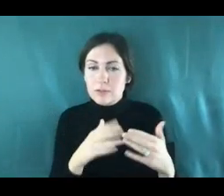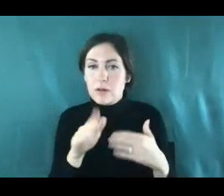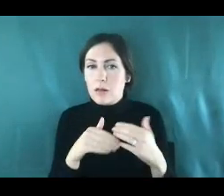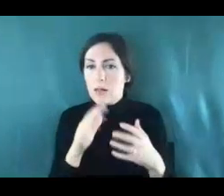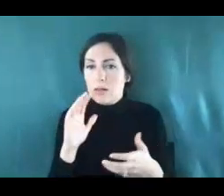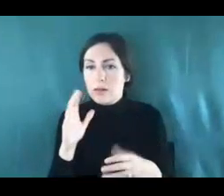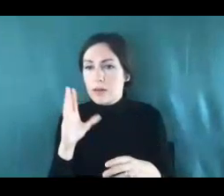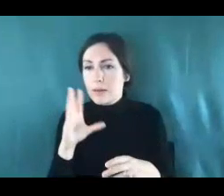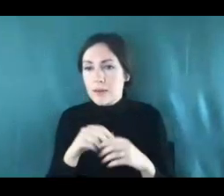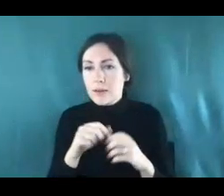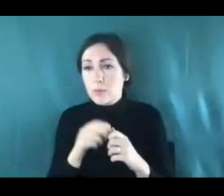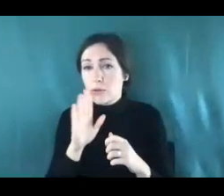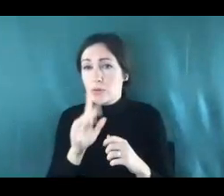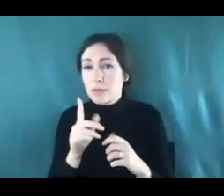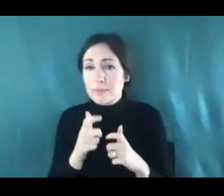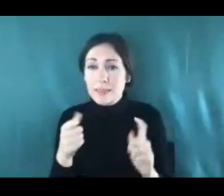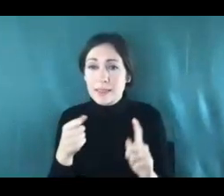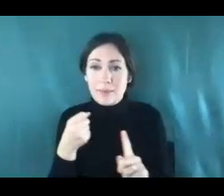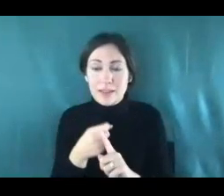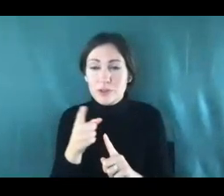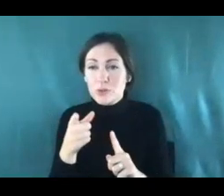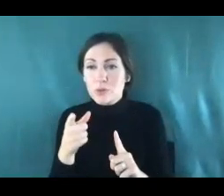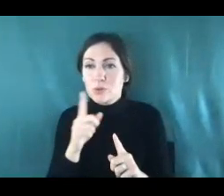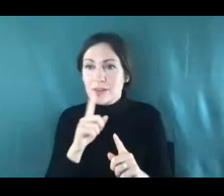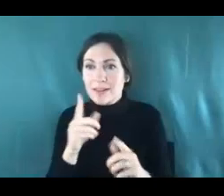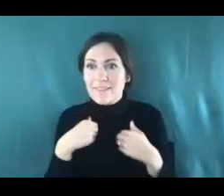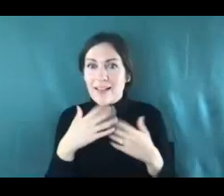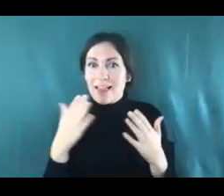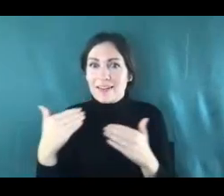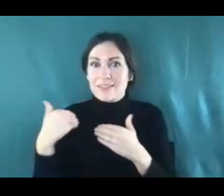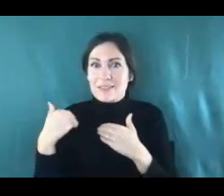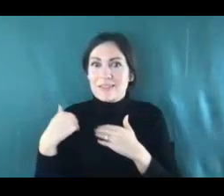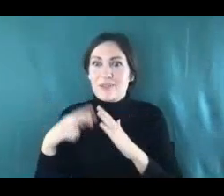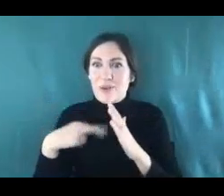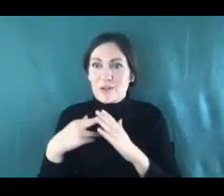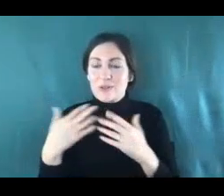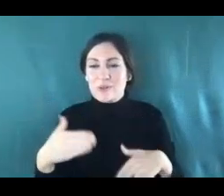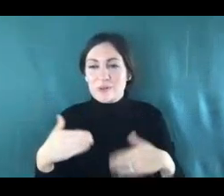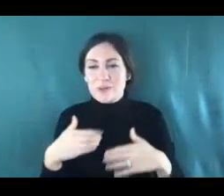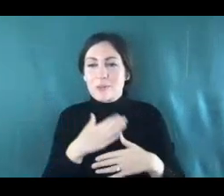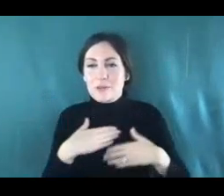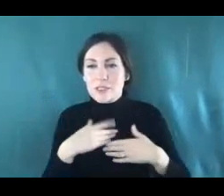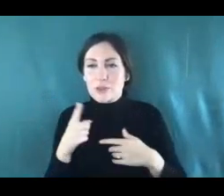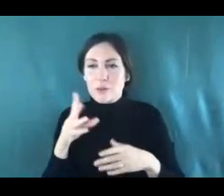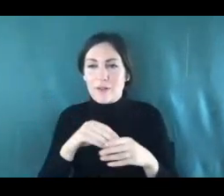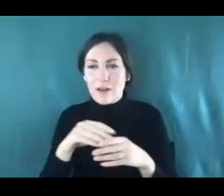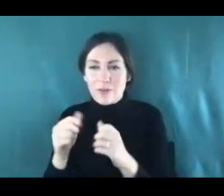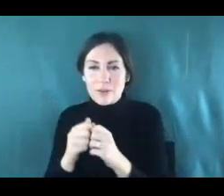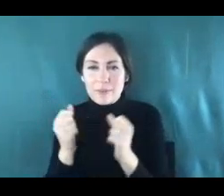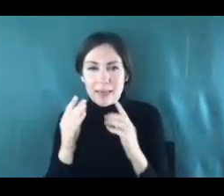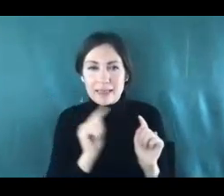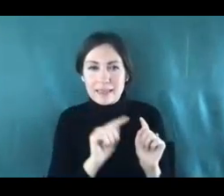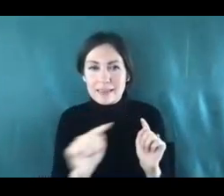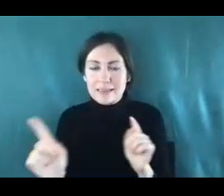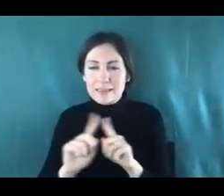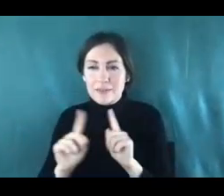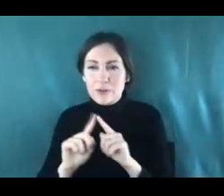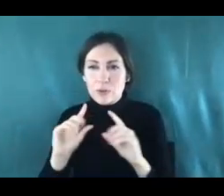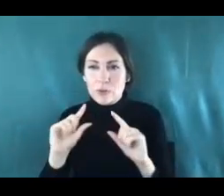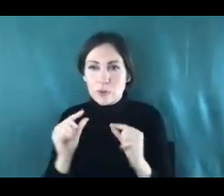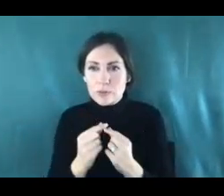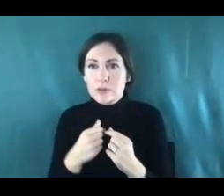really impactful. And you're wearing a lot of hats, so I really appreciate the work that you're doing here and being involved with all of these different groups. I echo Bishop